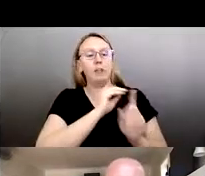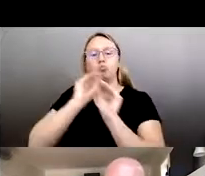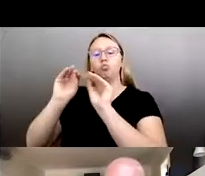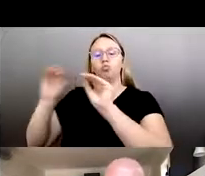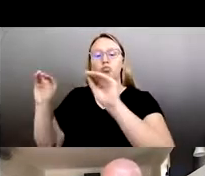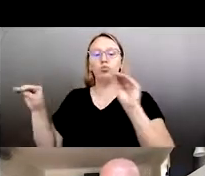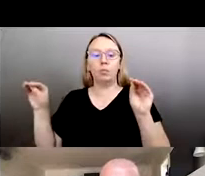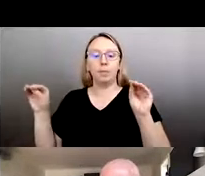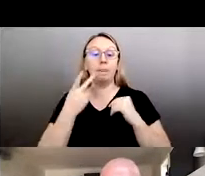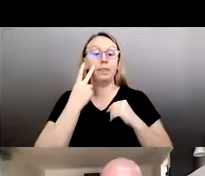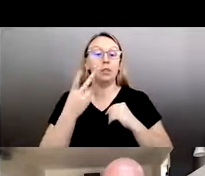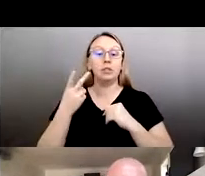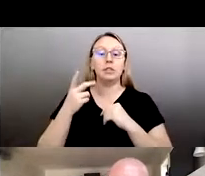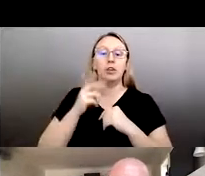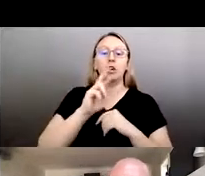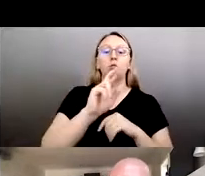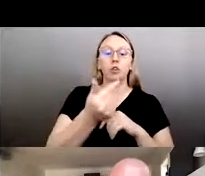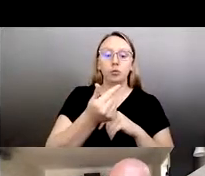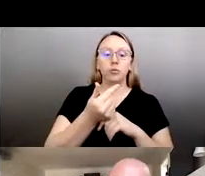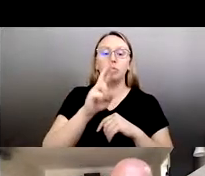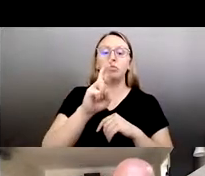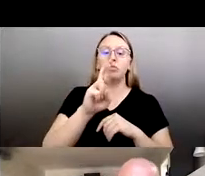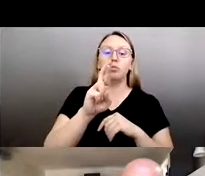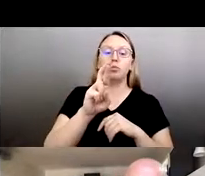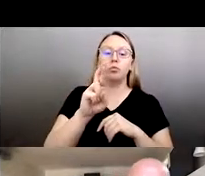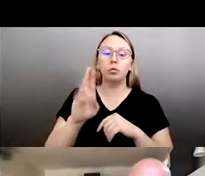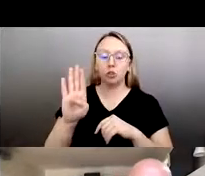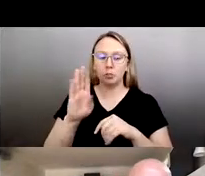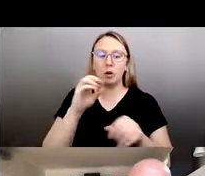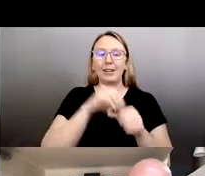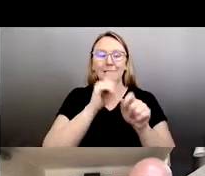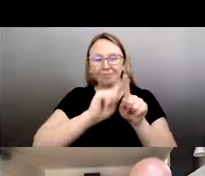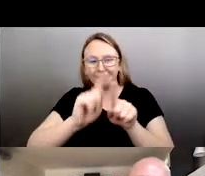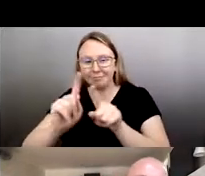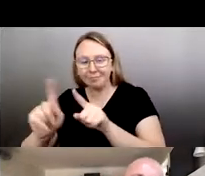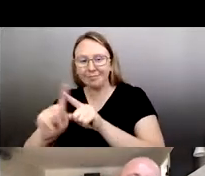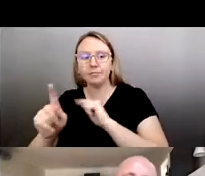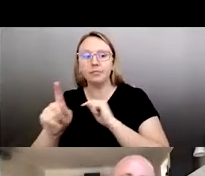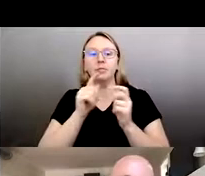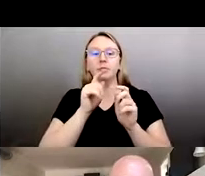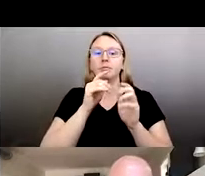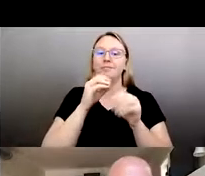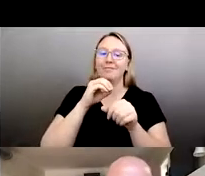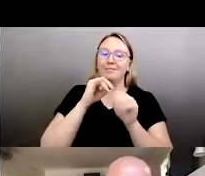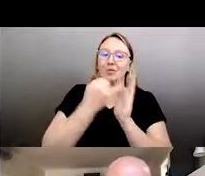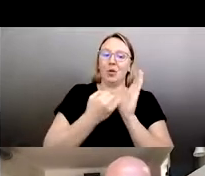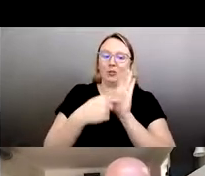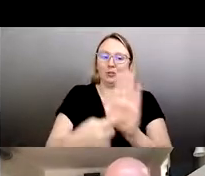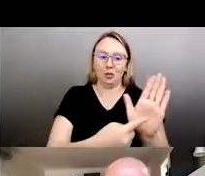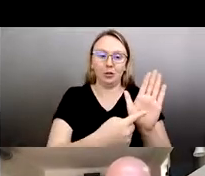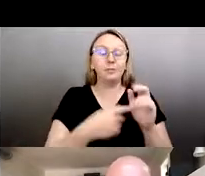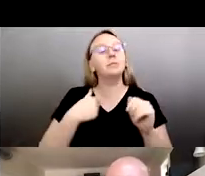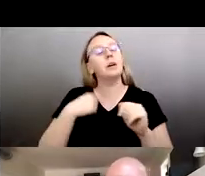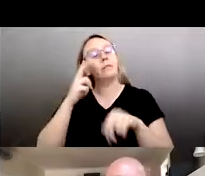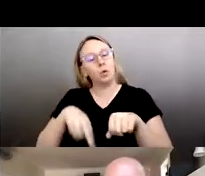museum collections around the country and world. And I can't tell the story of the Roger Brown City Collection without citing our